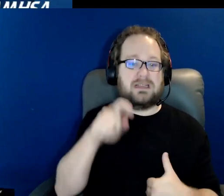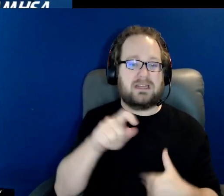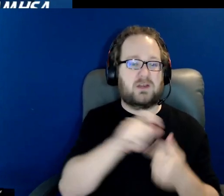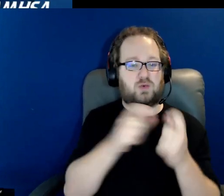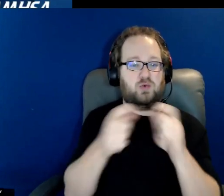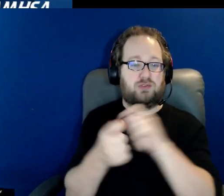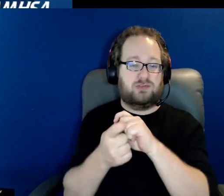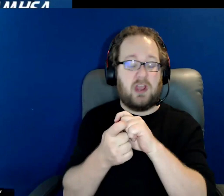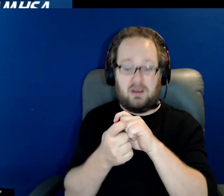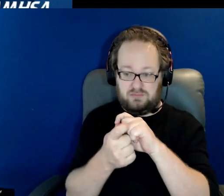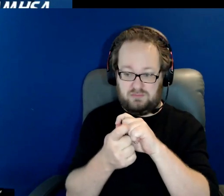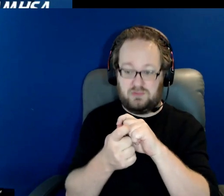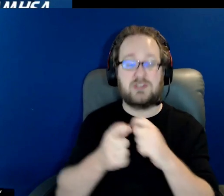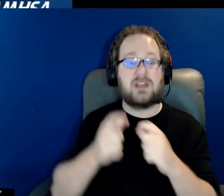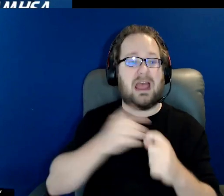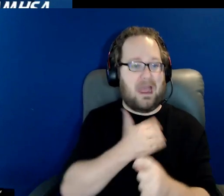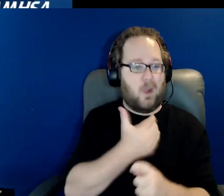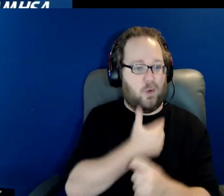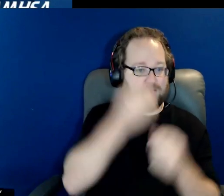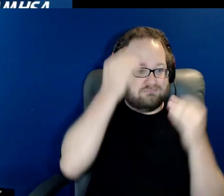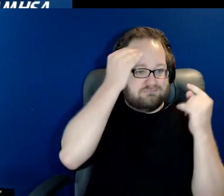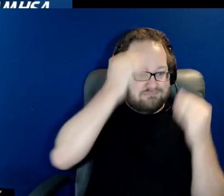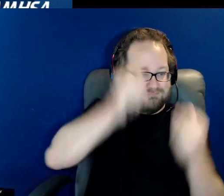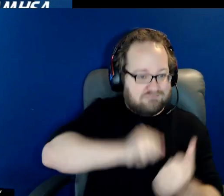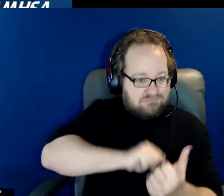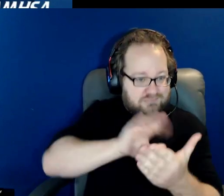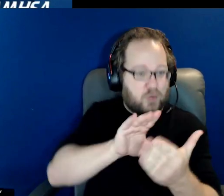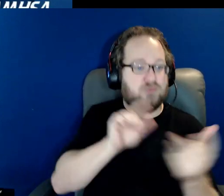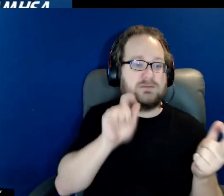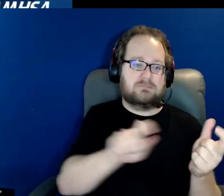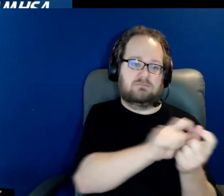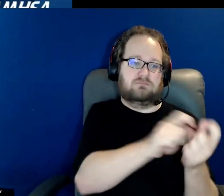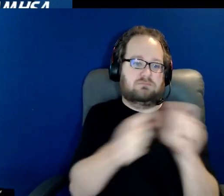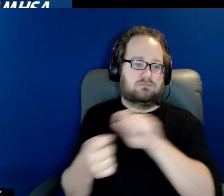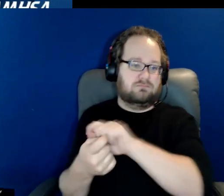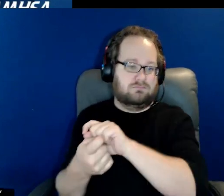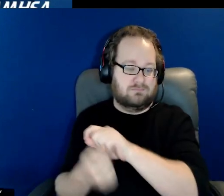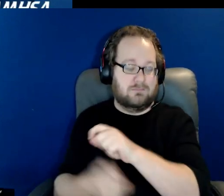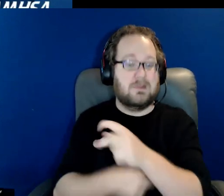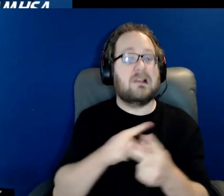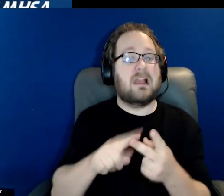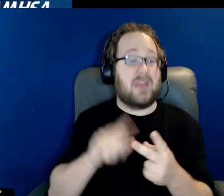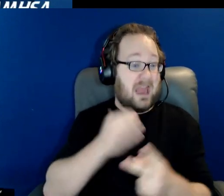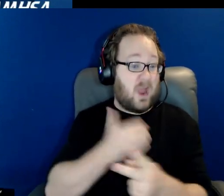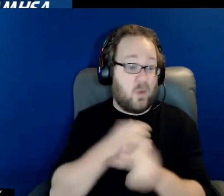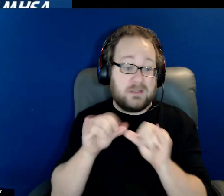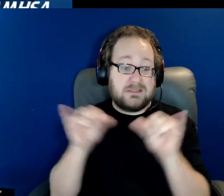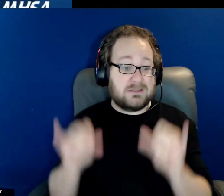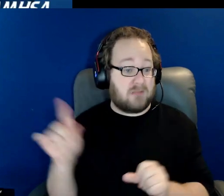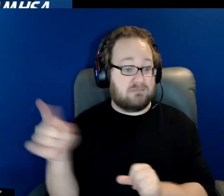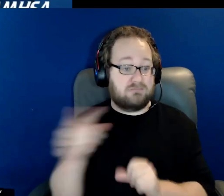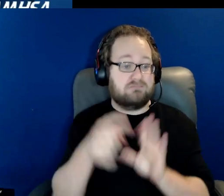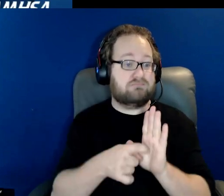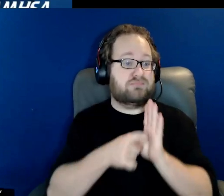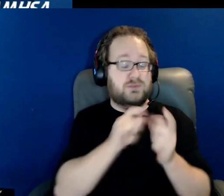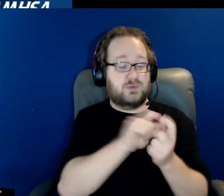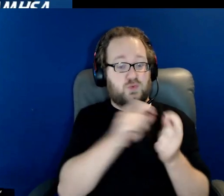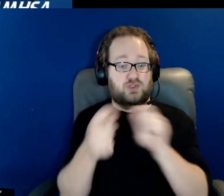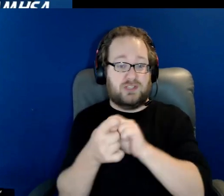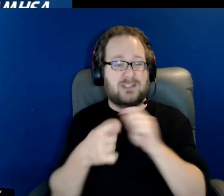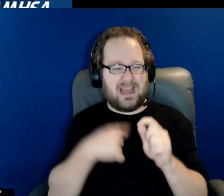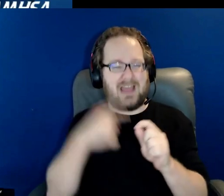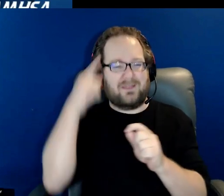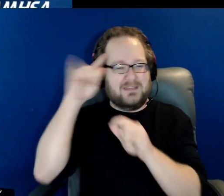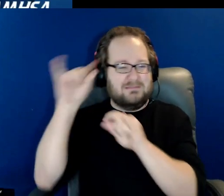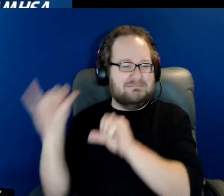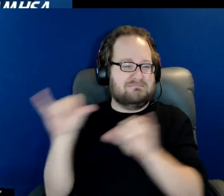The systems need to change how they think about these things. And I think we do have to think of it the way we did with the pandemic. I know that's a little